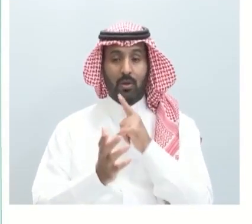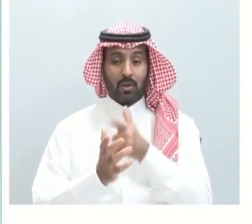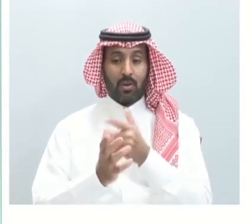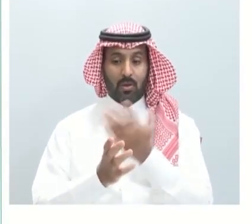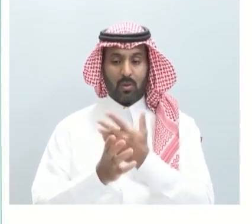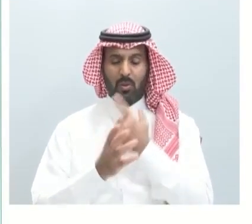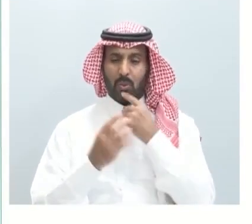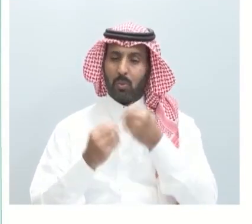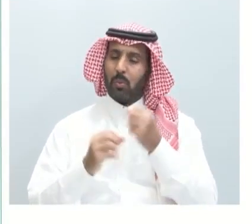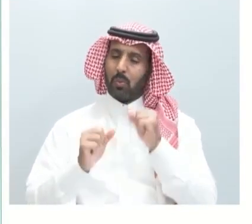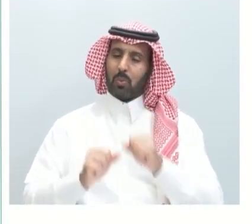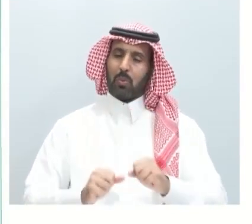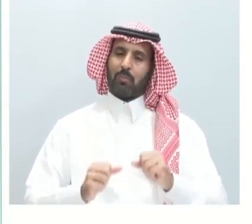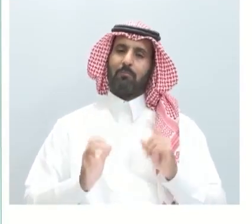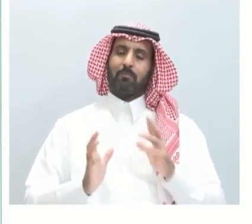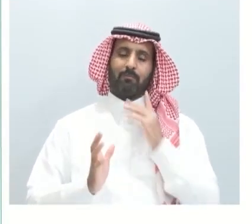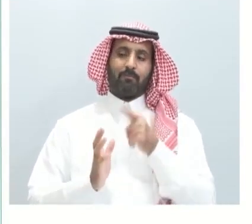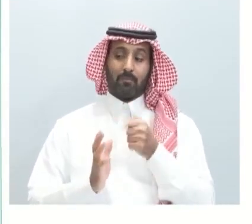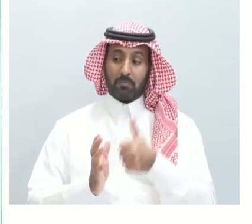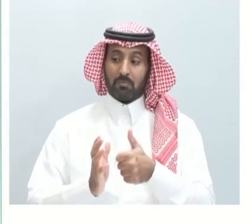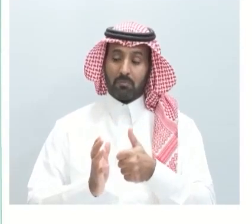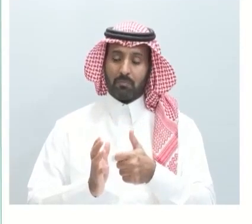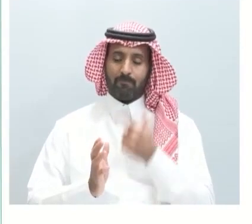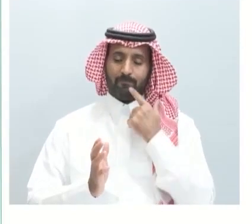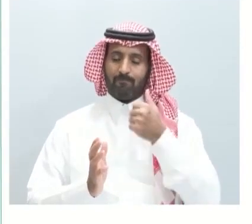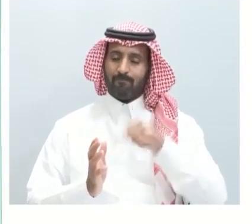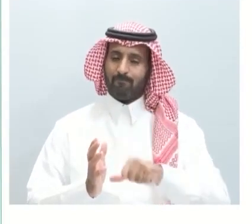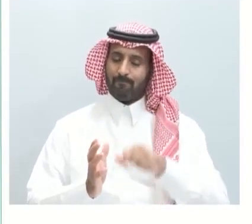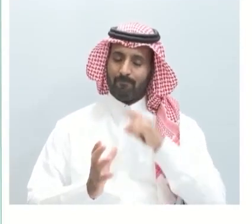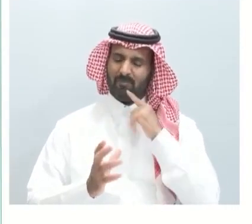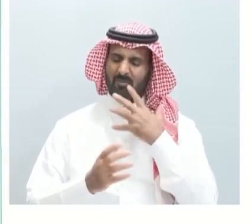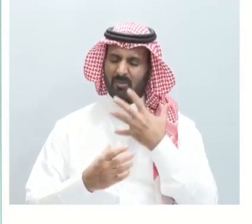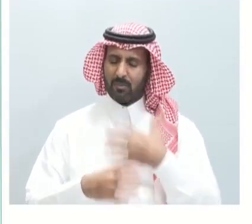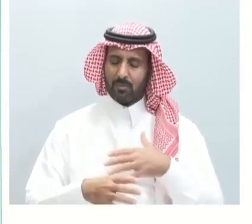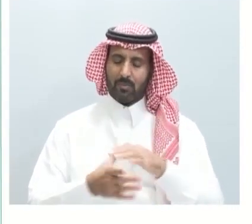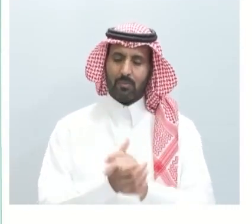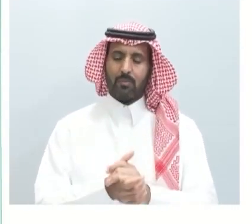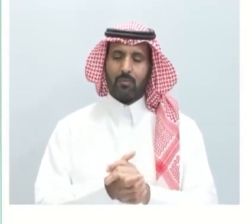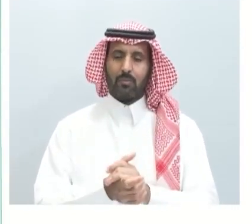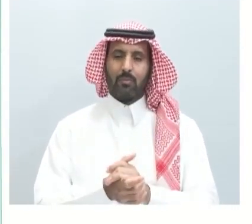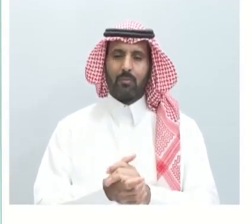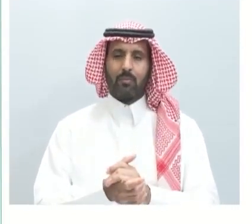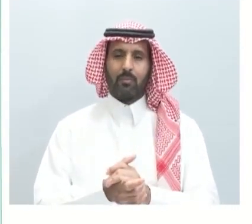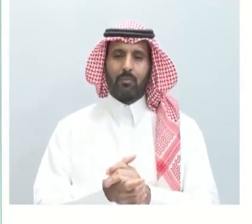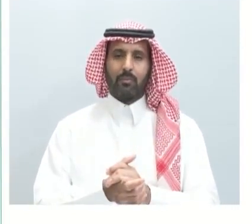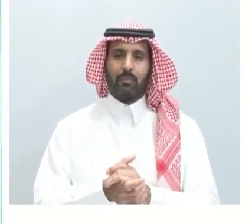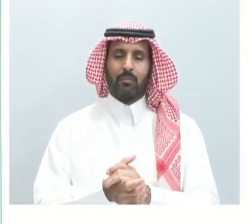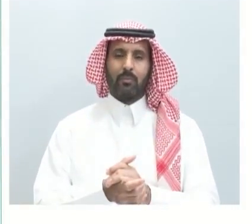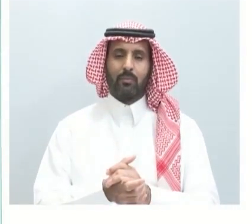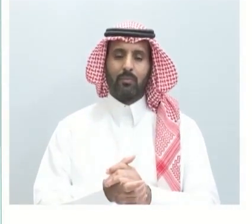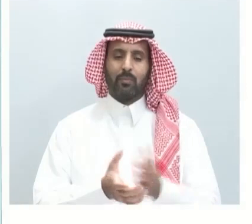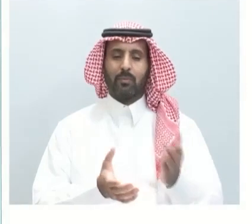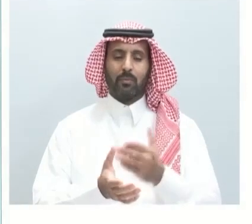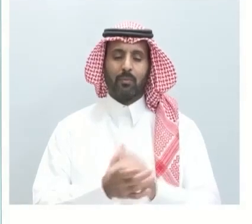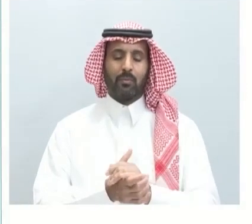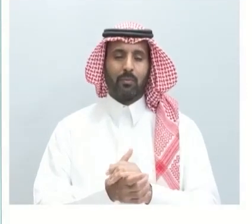because it's too comfortable, then you like it. You say here, it's not or it isn't comfortable